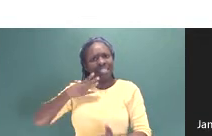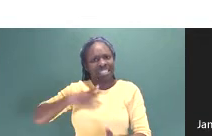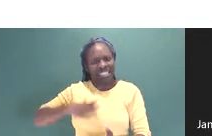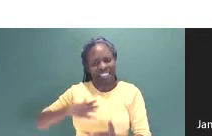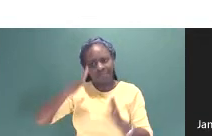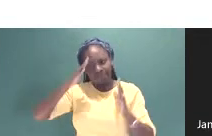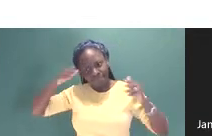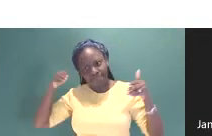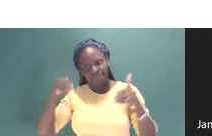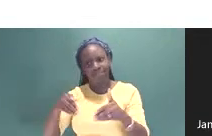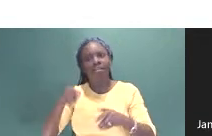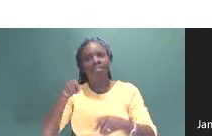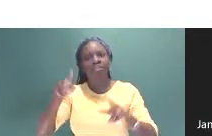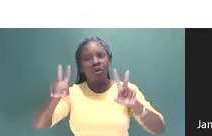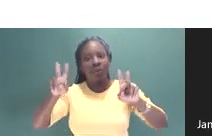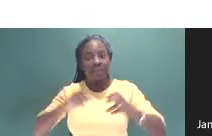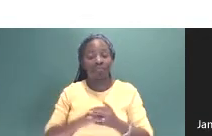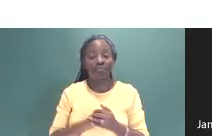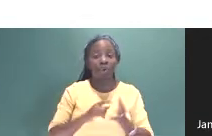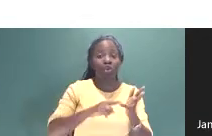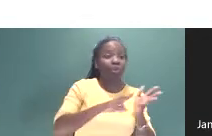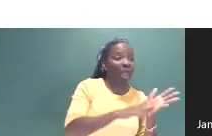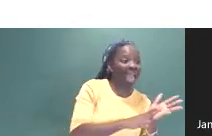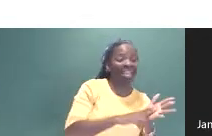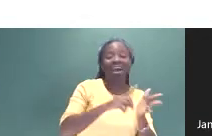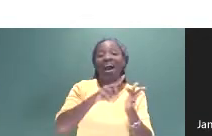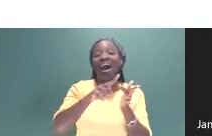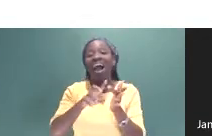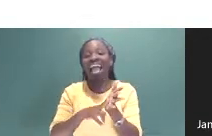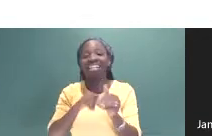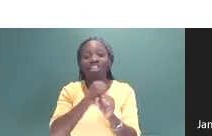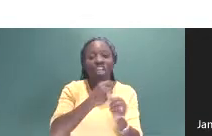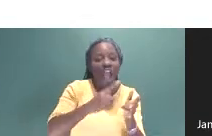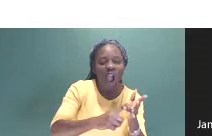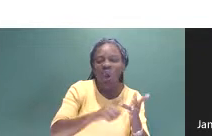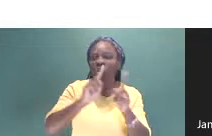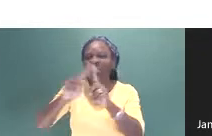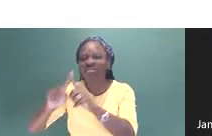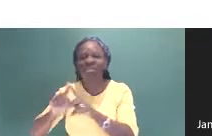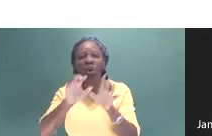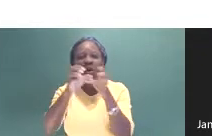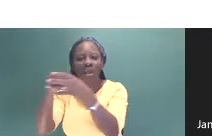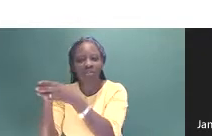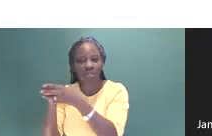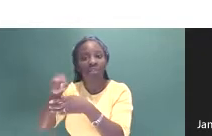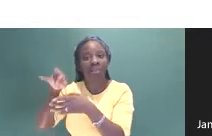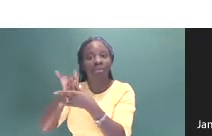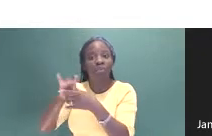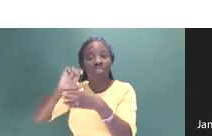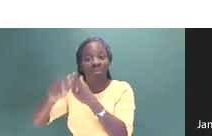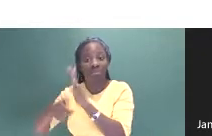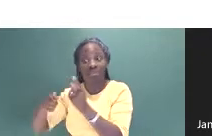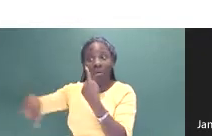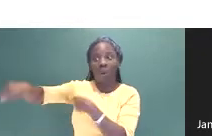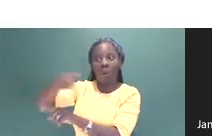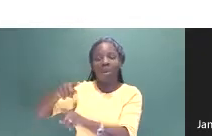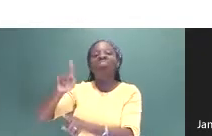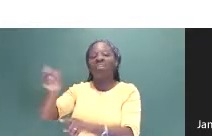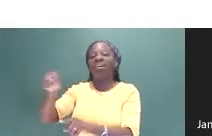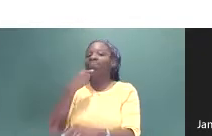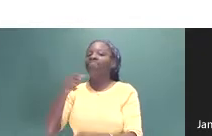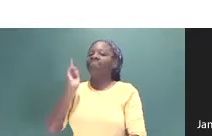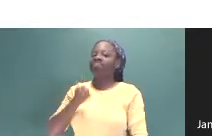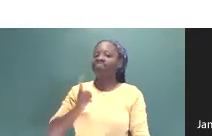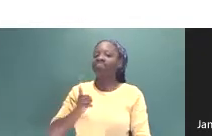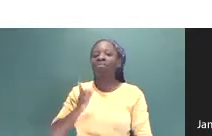topic. So UN bodies, INGOs, organisations of people with disabilities and others all predicted that there was going